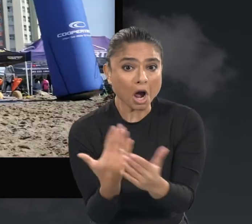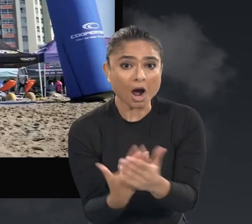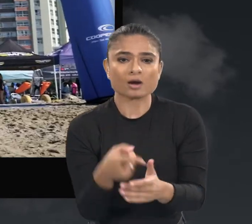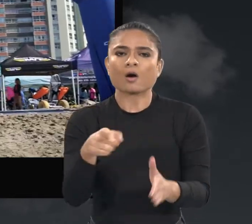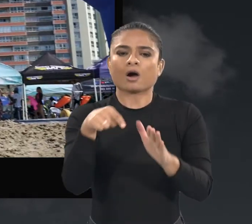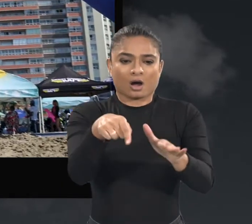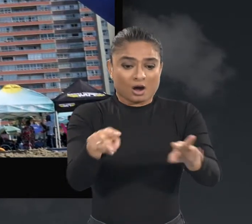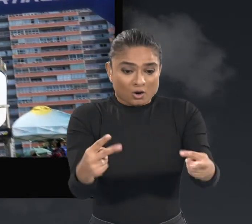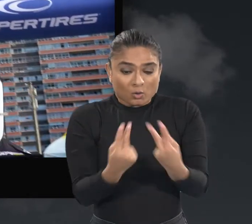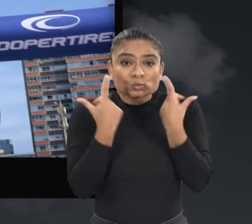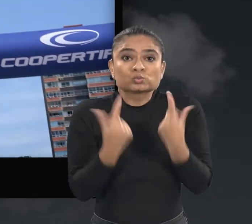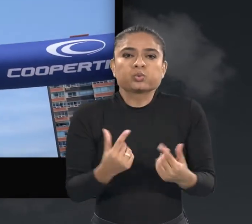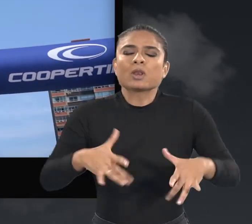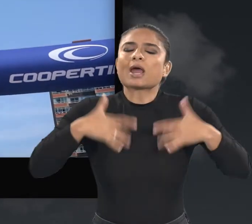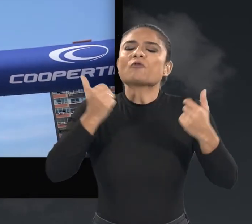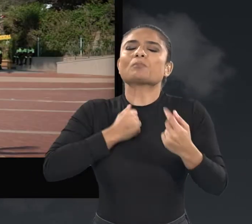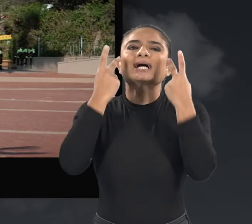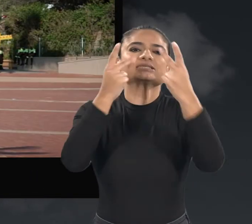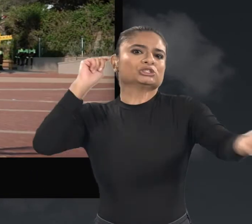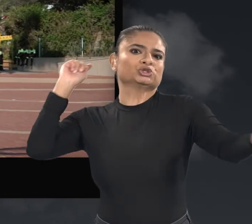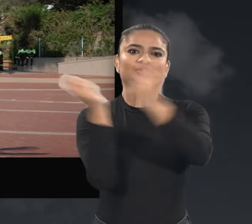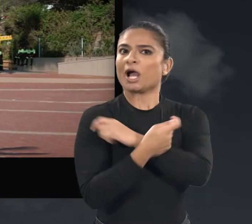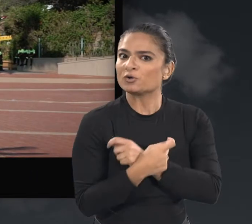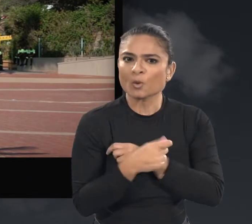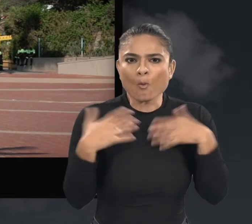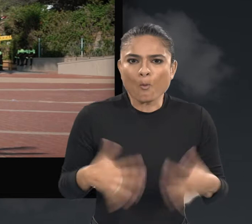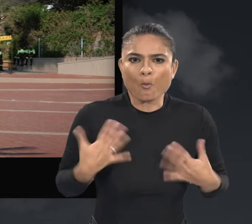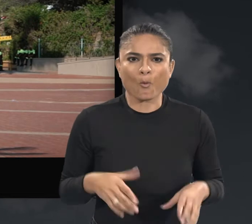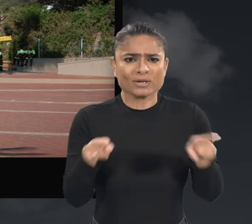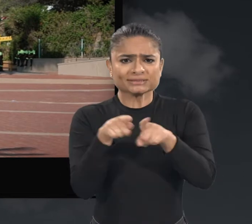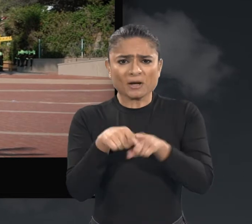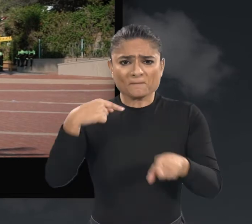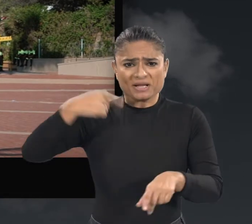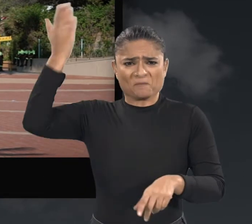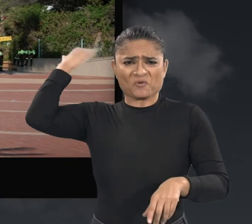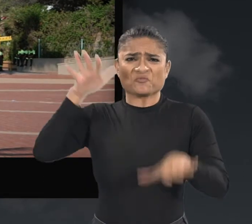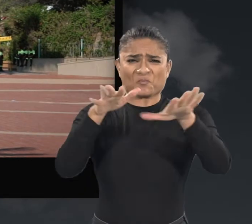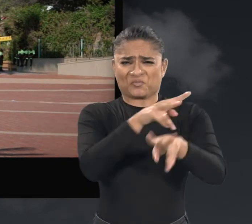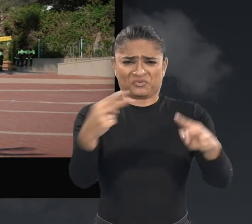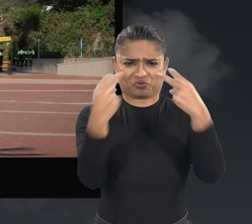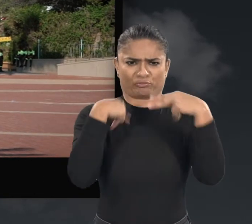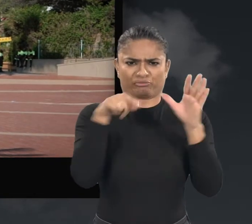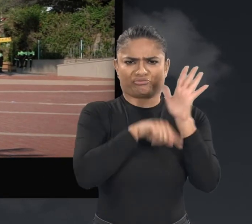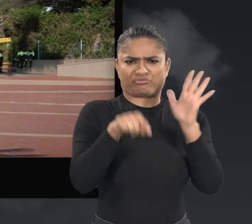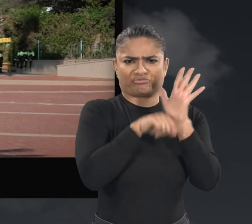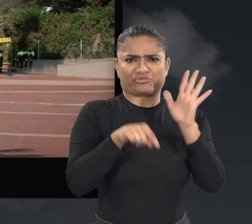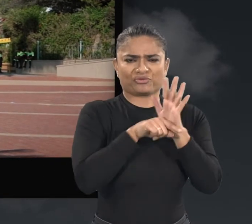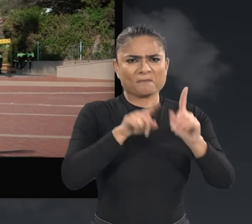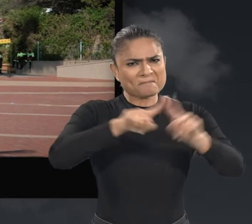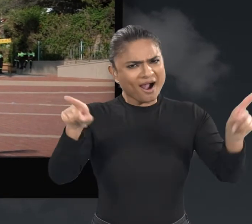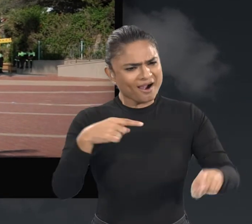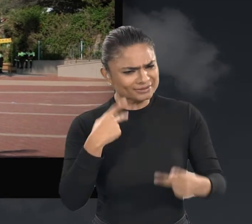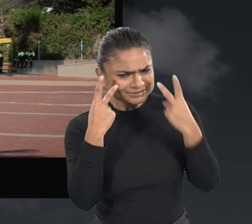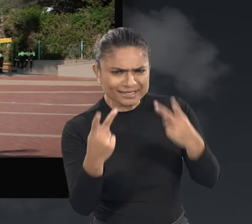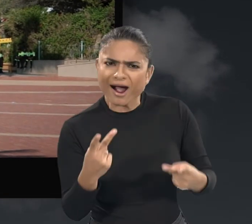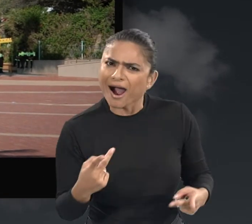surfing. Zonke lezi zinto lezi zishintshile impilo yami ngoba manje sengumuntu onomqondo ovulekile and futhi sengiyakwazi ukubuka